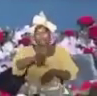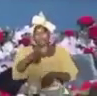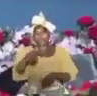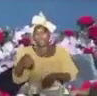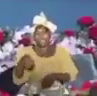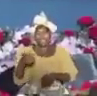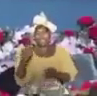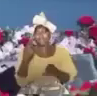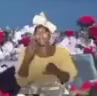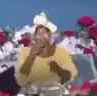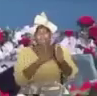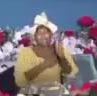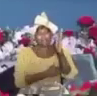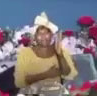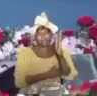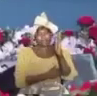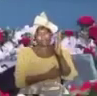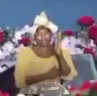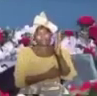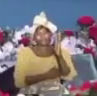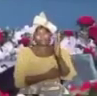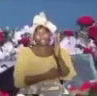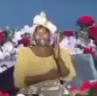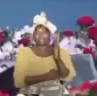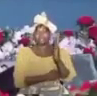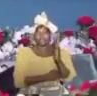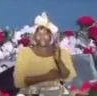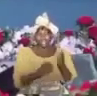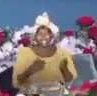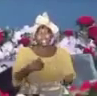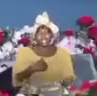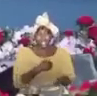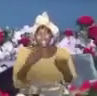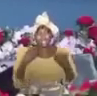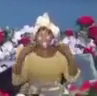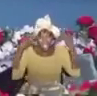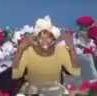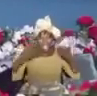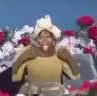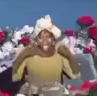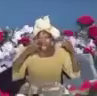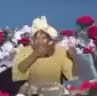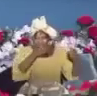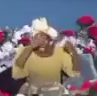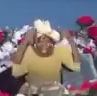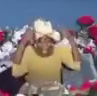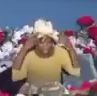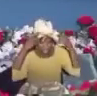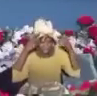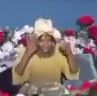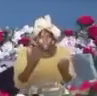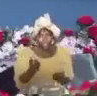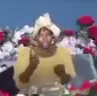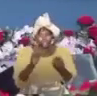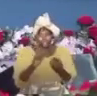above all other gods. We lay